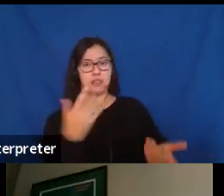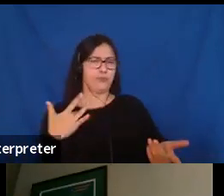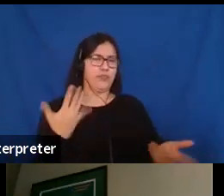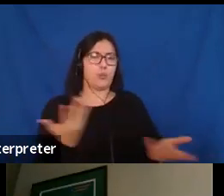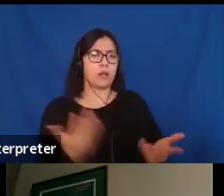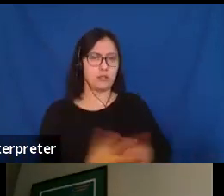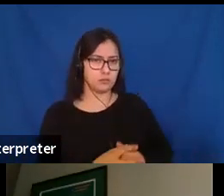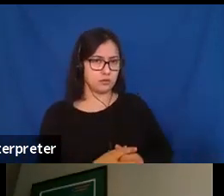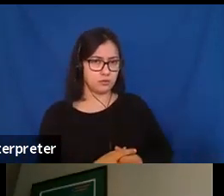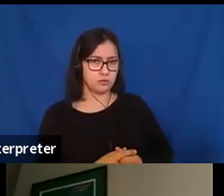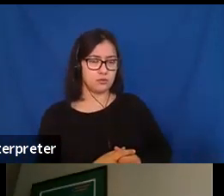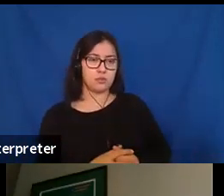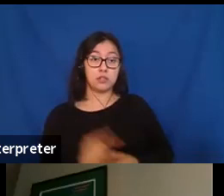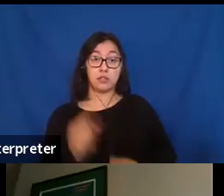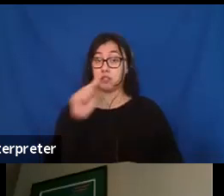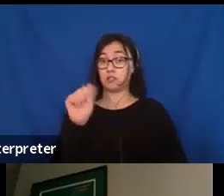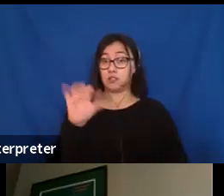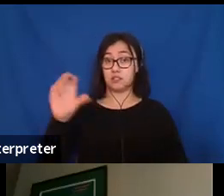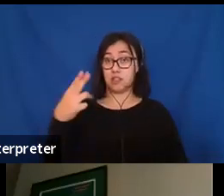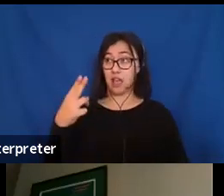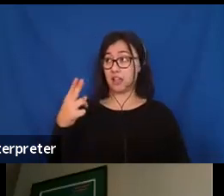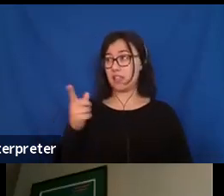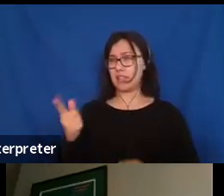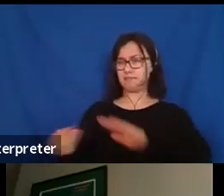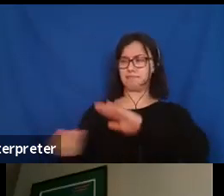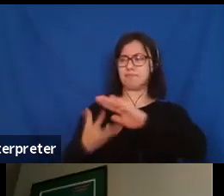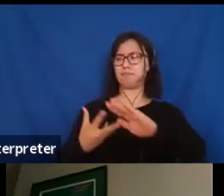What's Zach picking up on there, huh? Anybody want to comment?